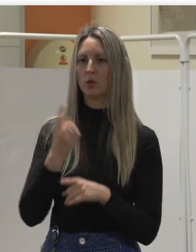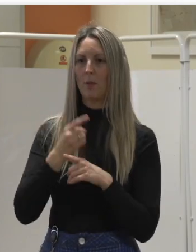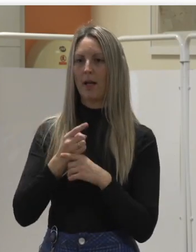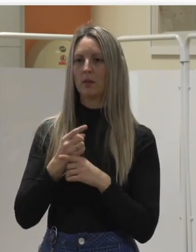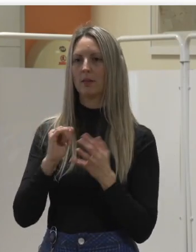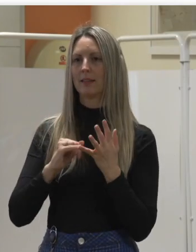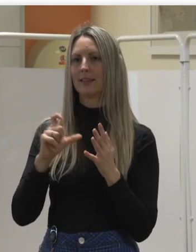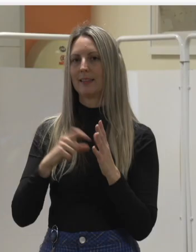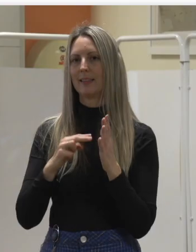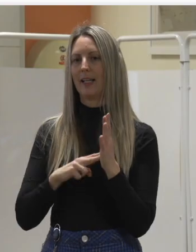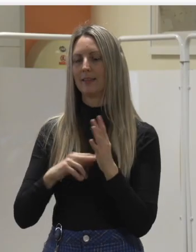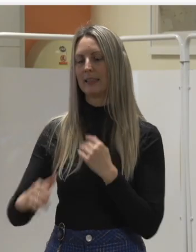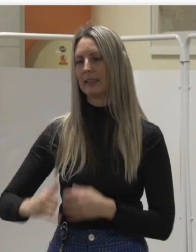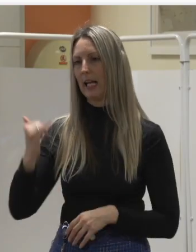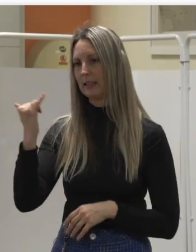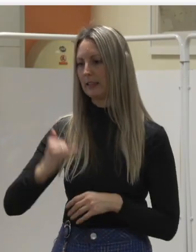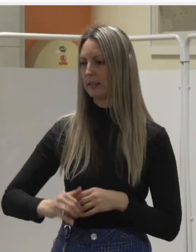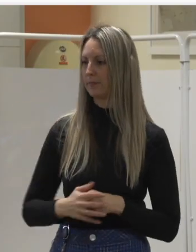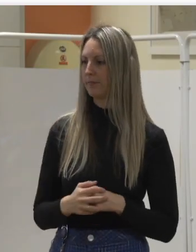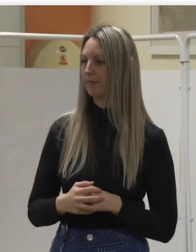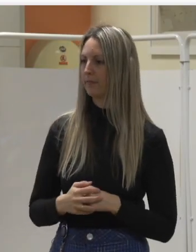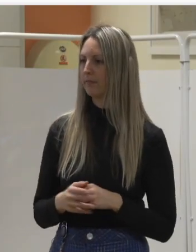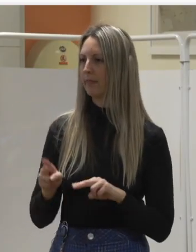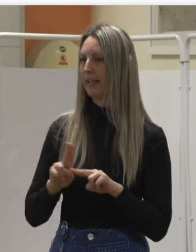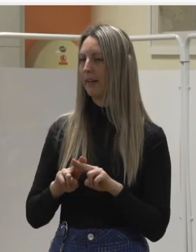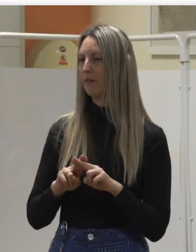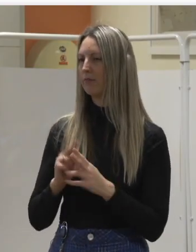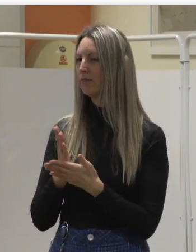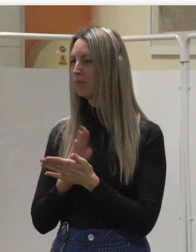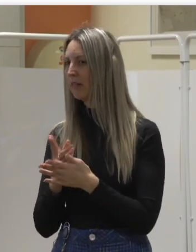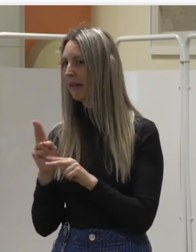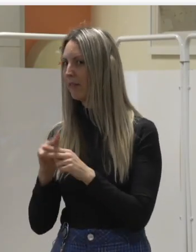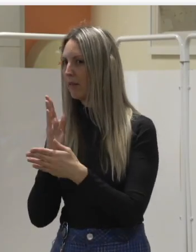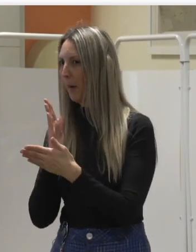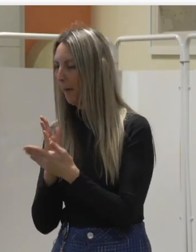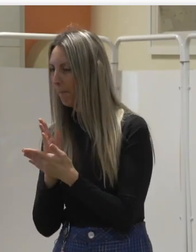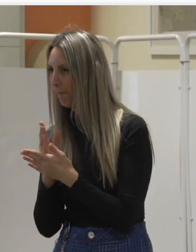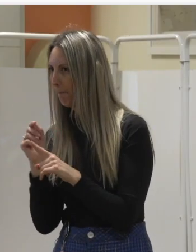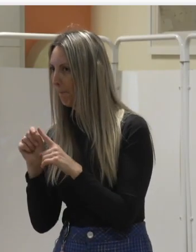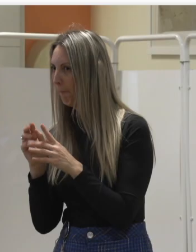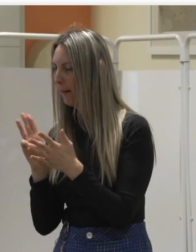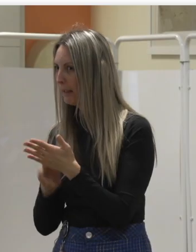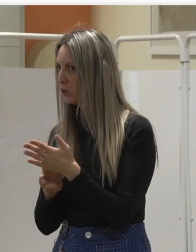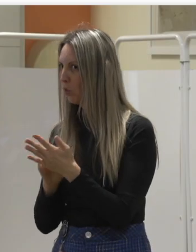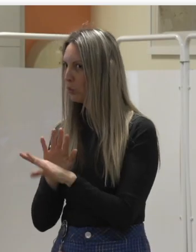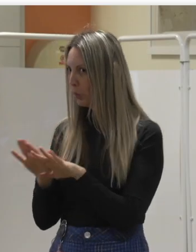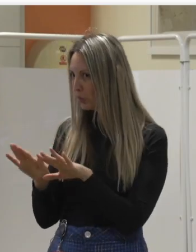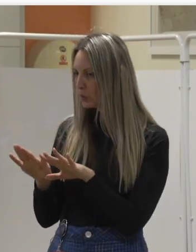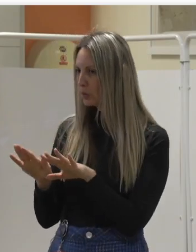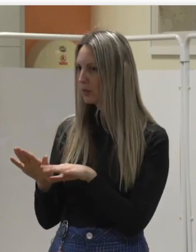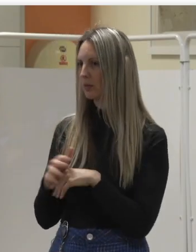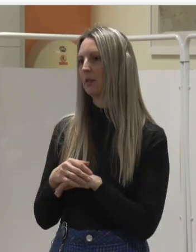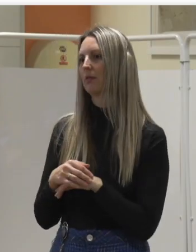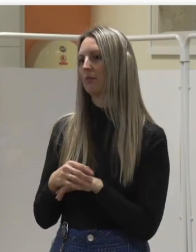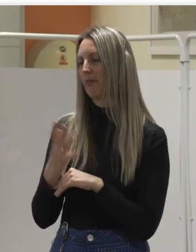entirely sure, because not everything is as clear as I say in medicine, and we can do